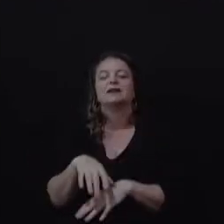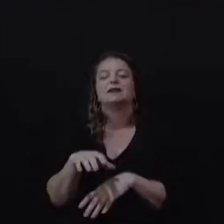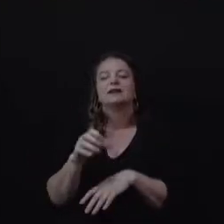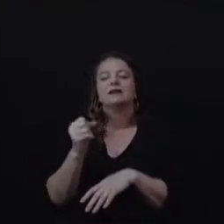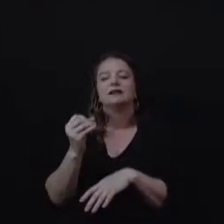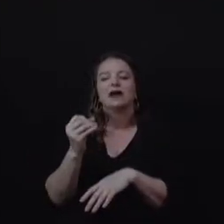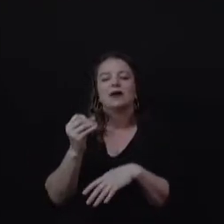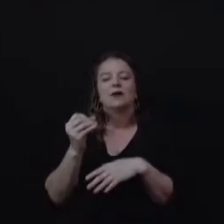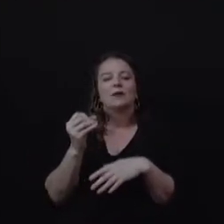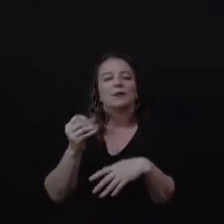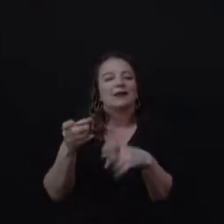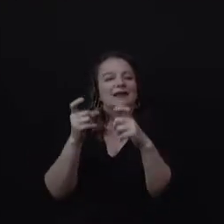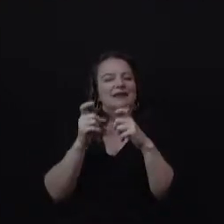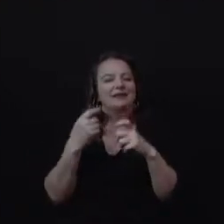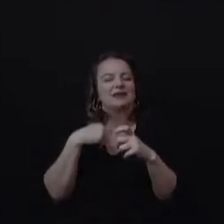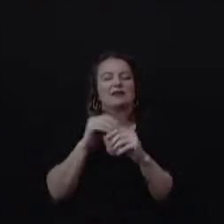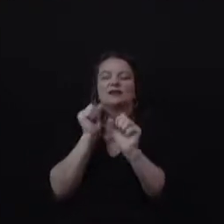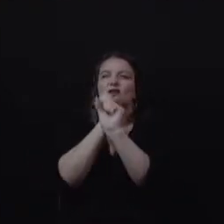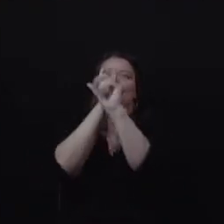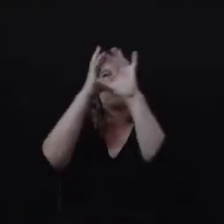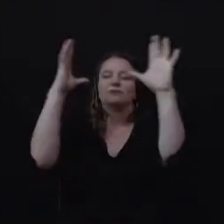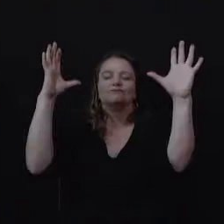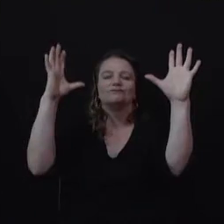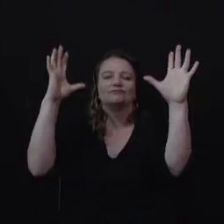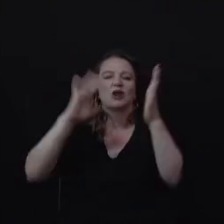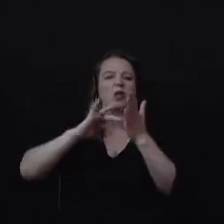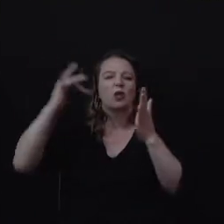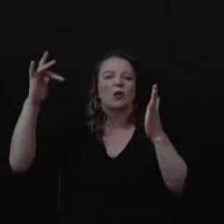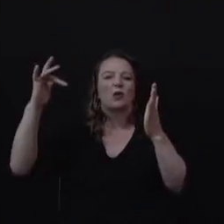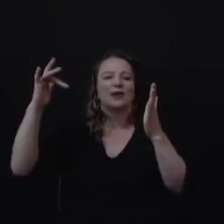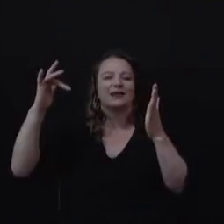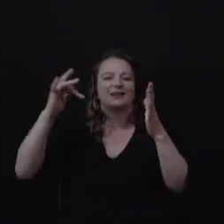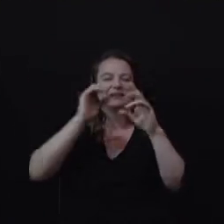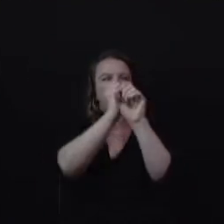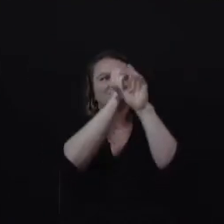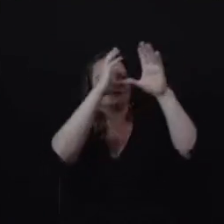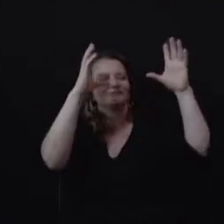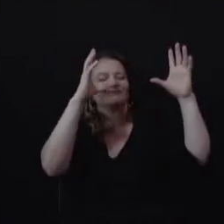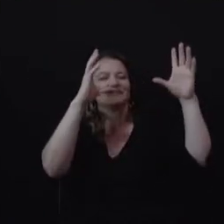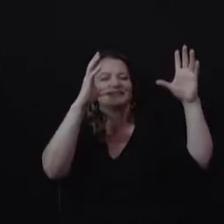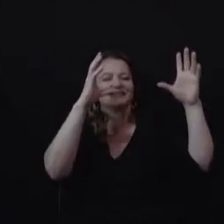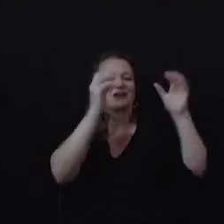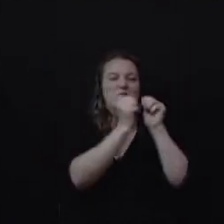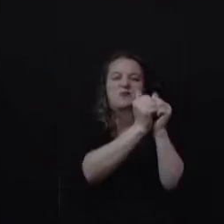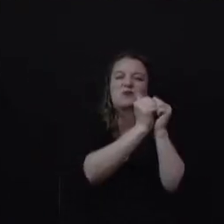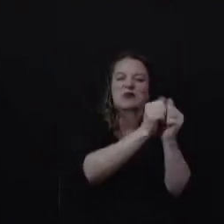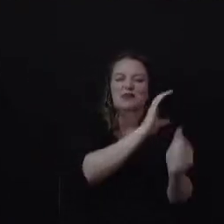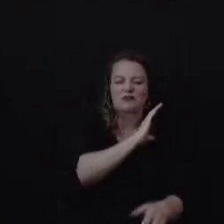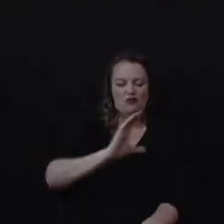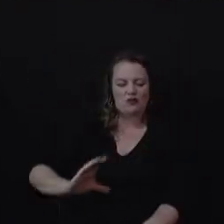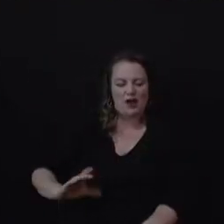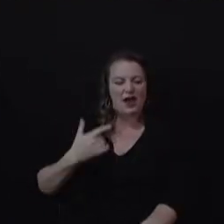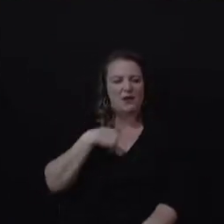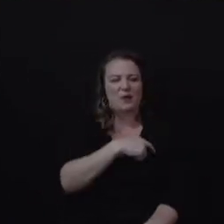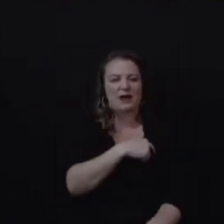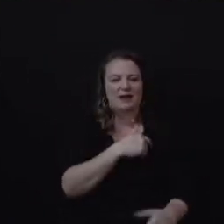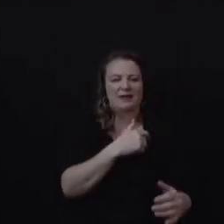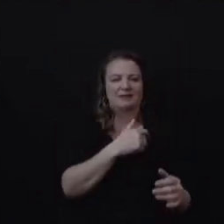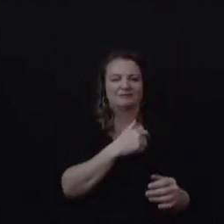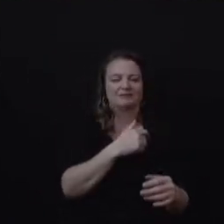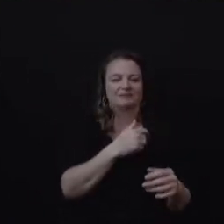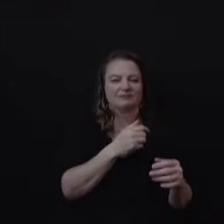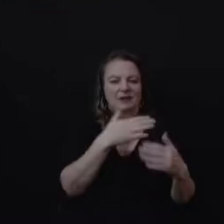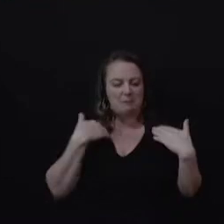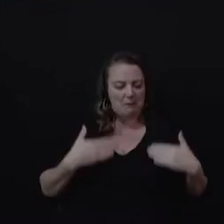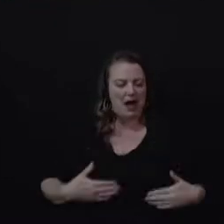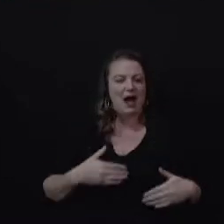this glorious view of us being with Christ, Christ being the head, and we being the body as